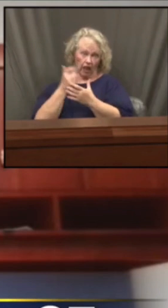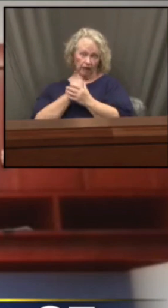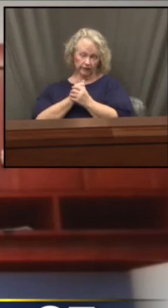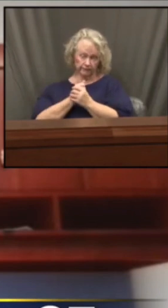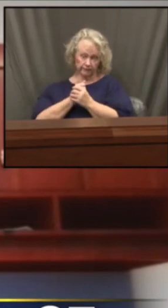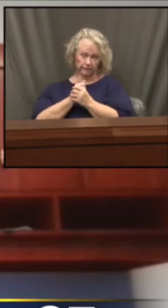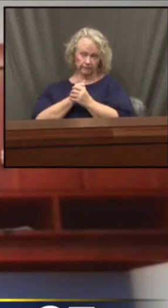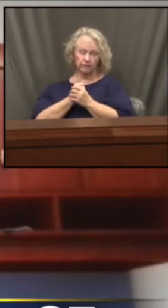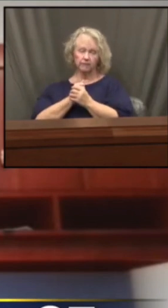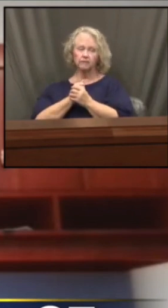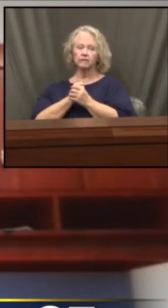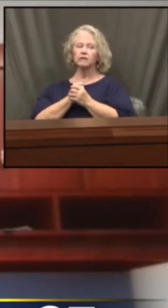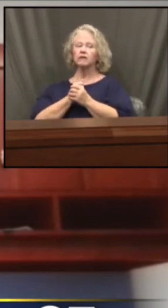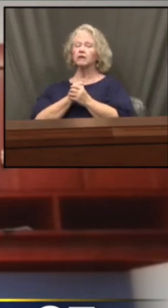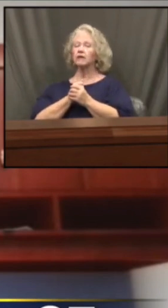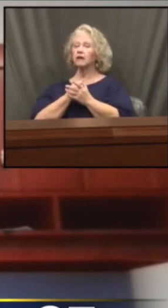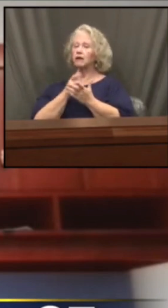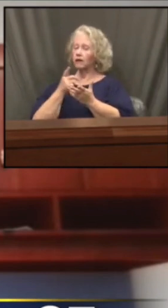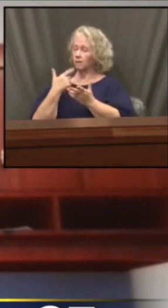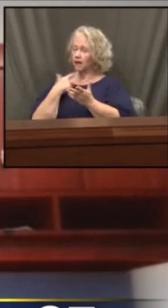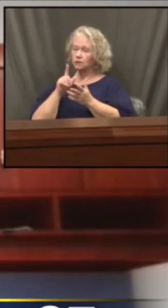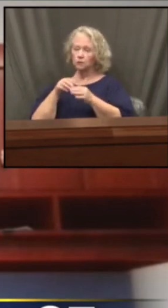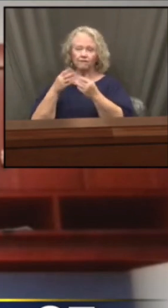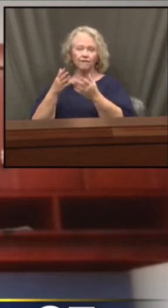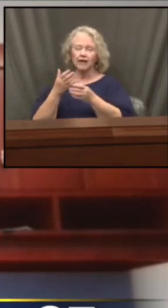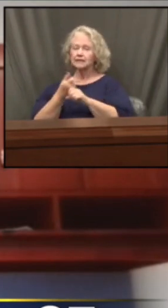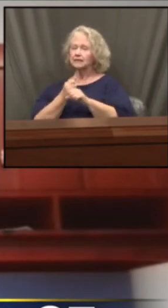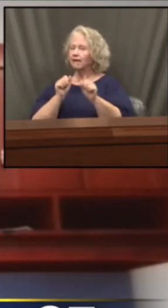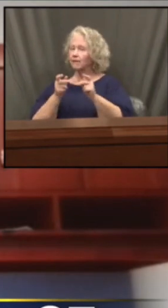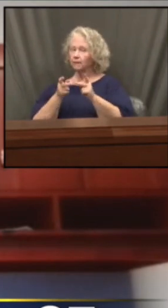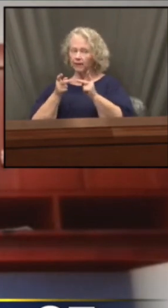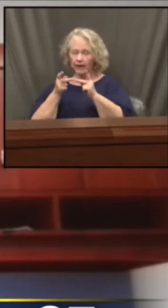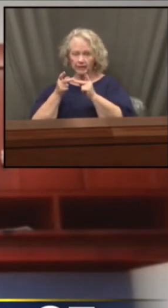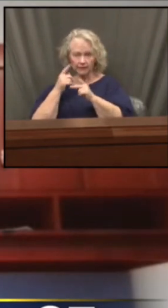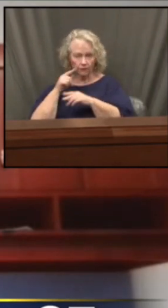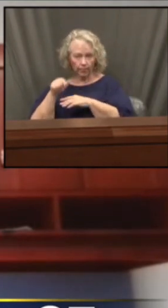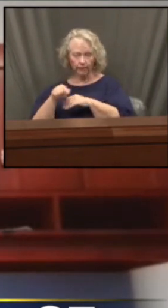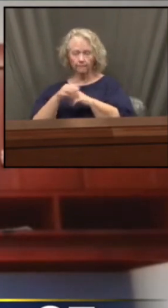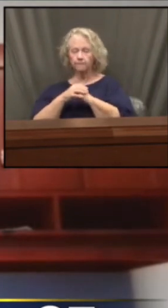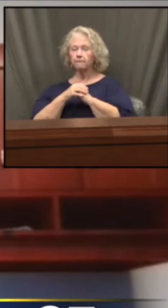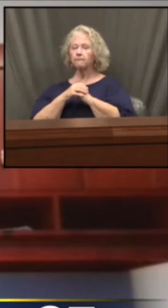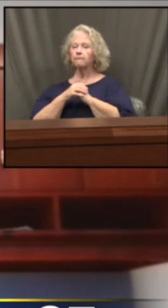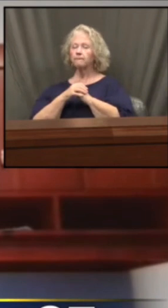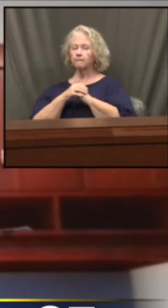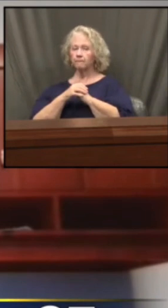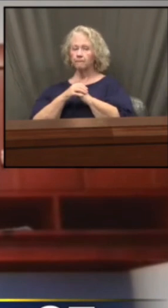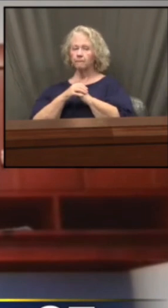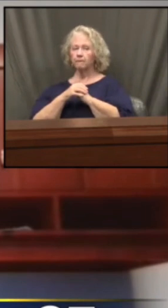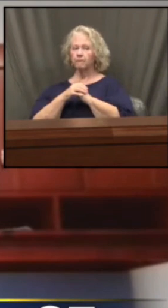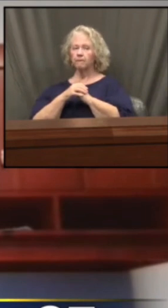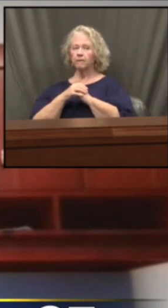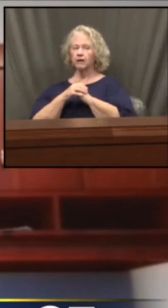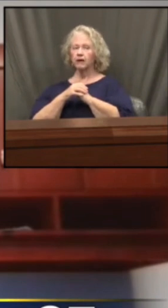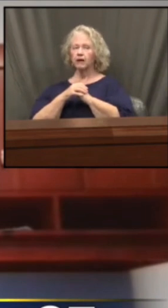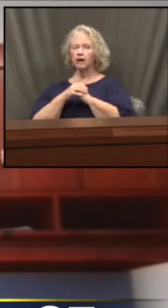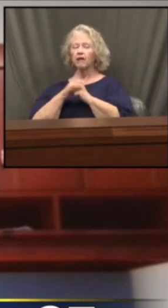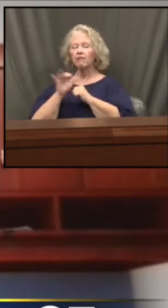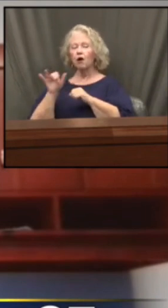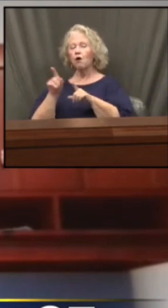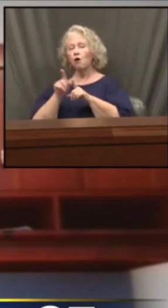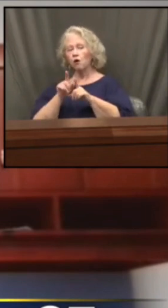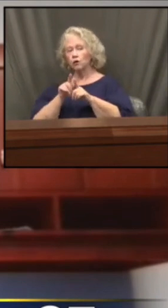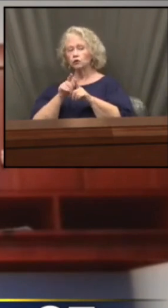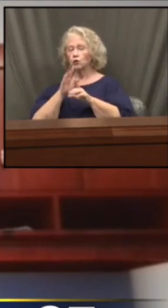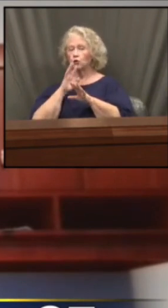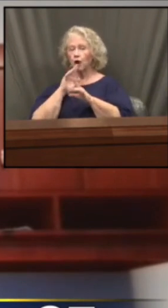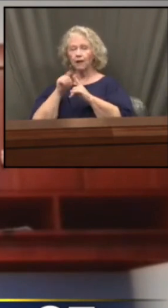of making sure you have a safe space for them, right? So they're being kept safe. That's one of the things. They also shared in that opinion about